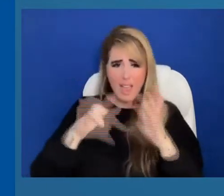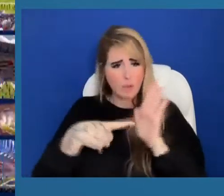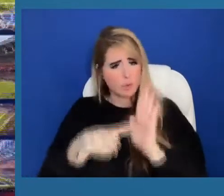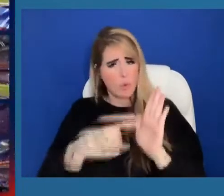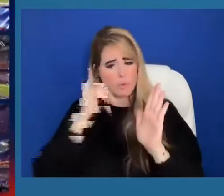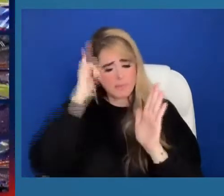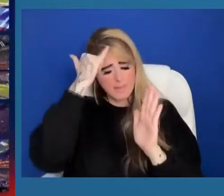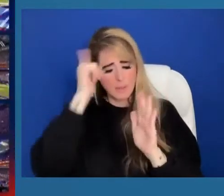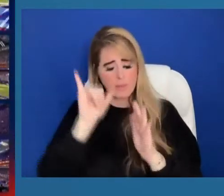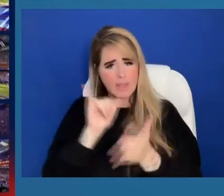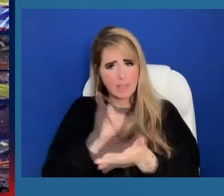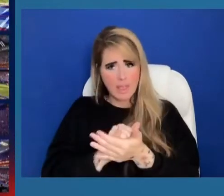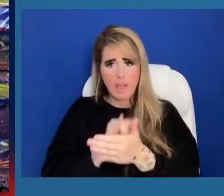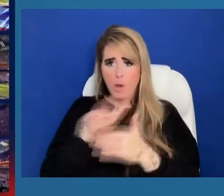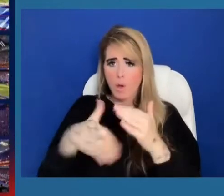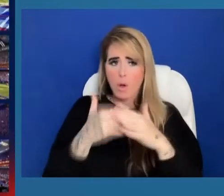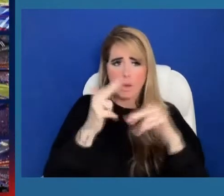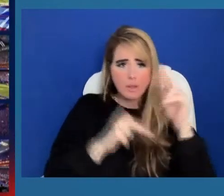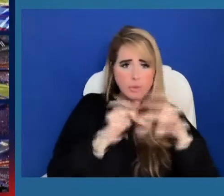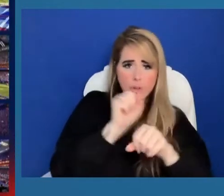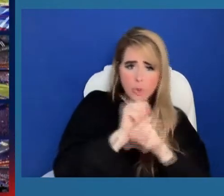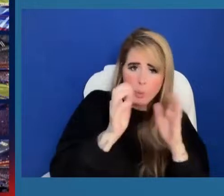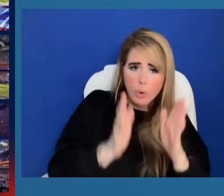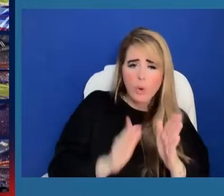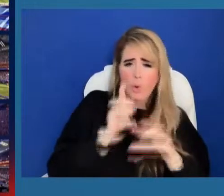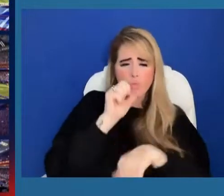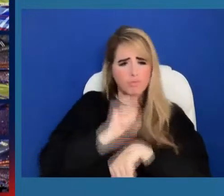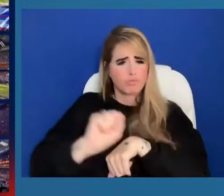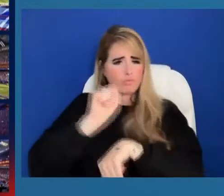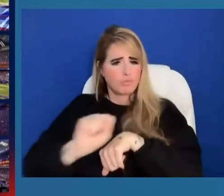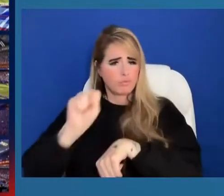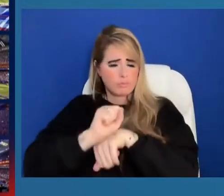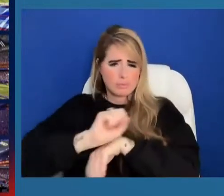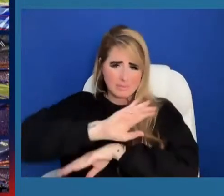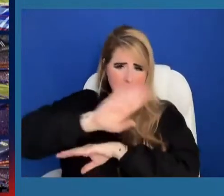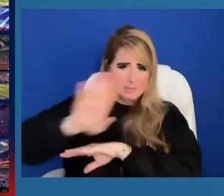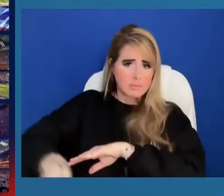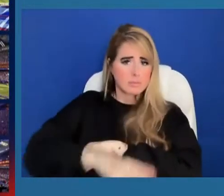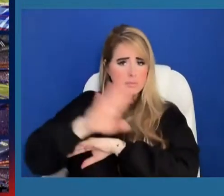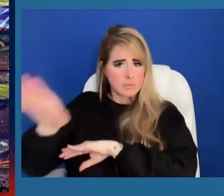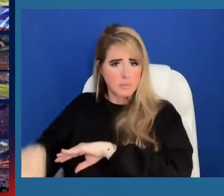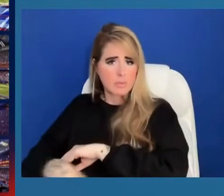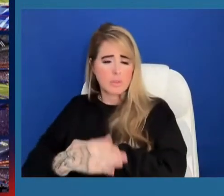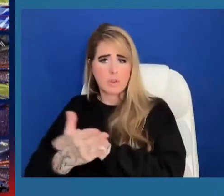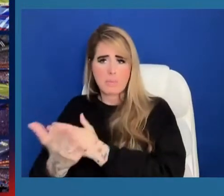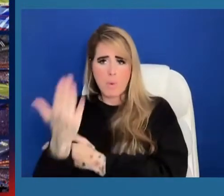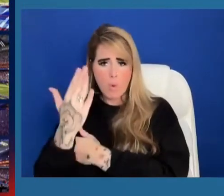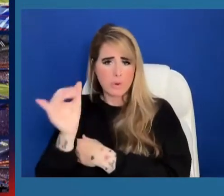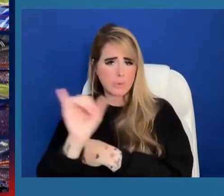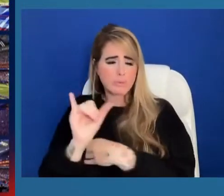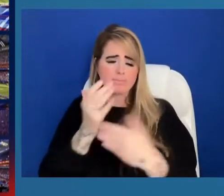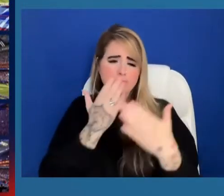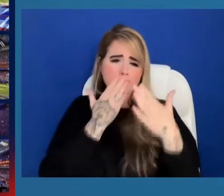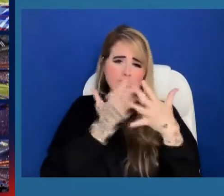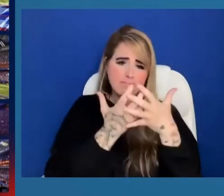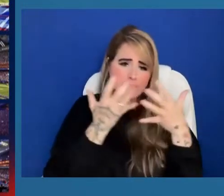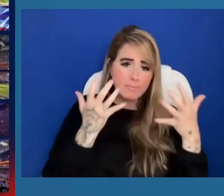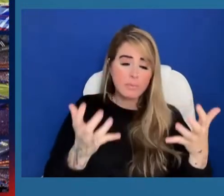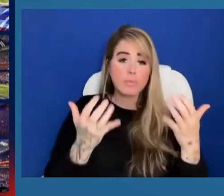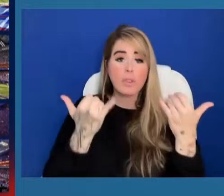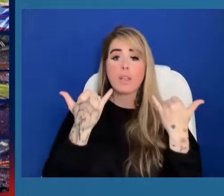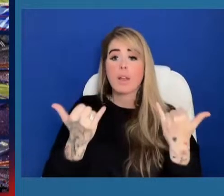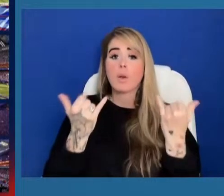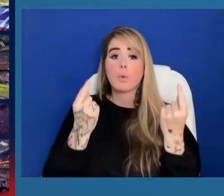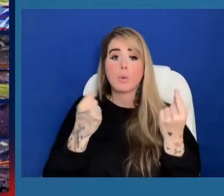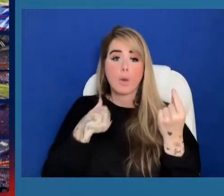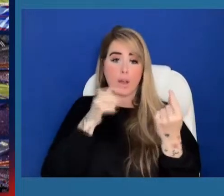of the construction workers working through those long nights, early mornings. Thank you so much. Now I'd like to welcome